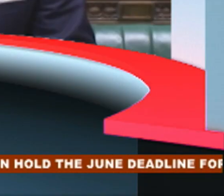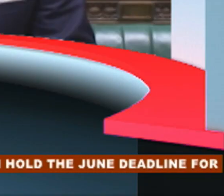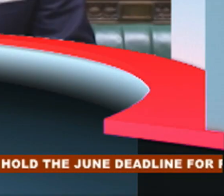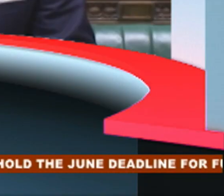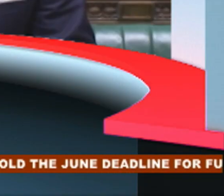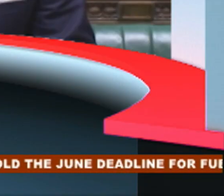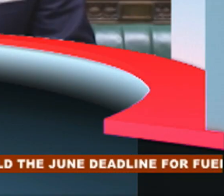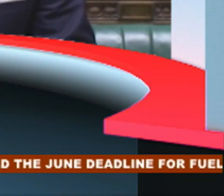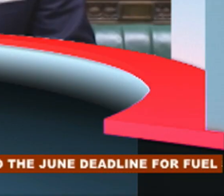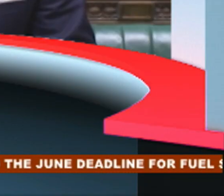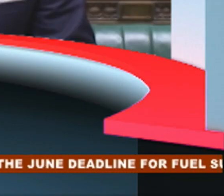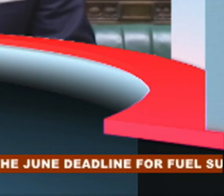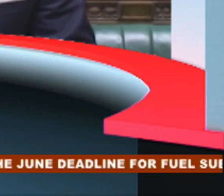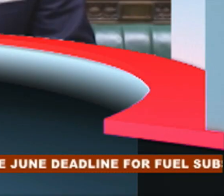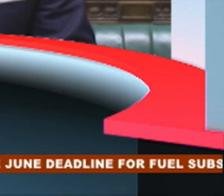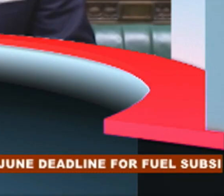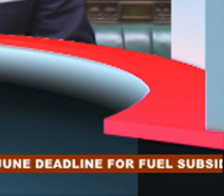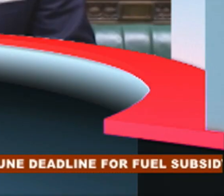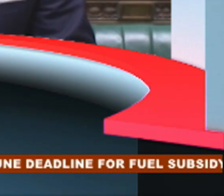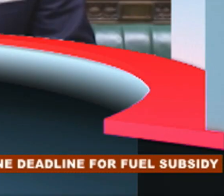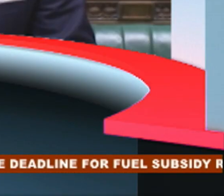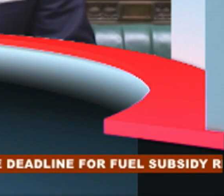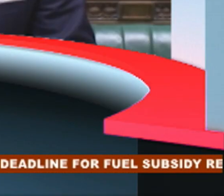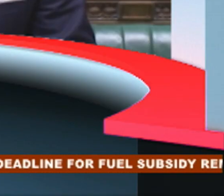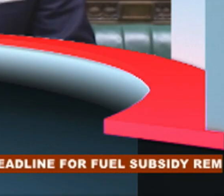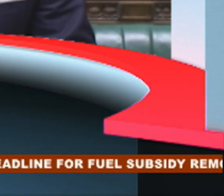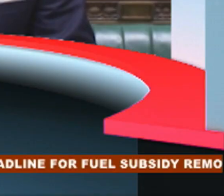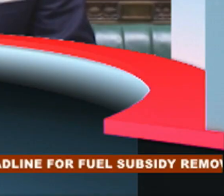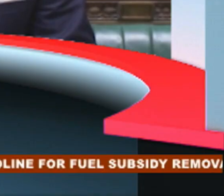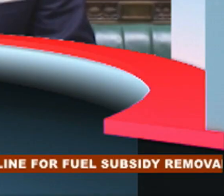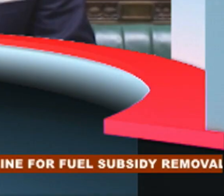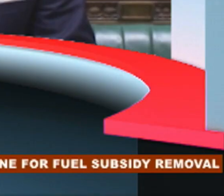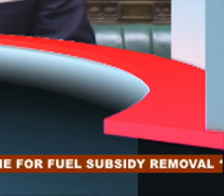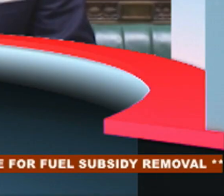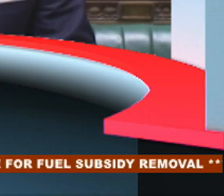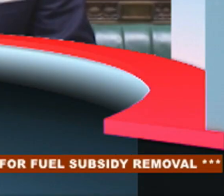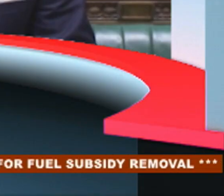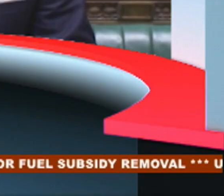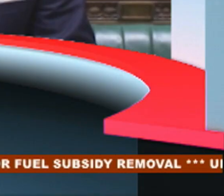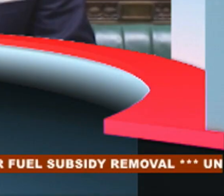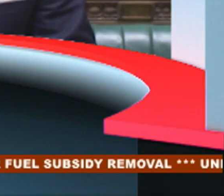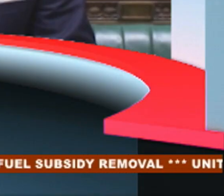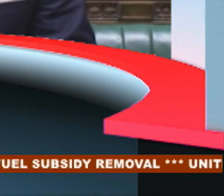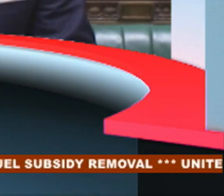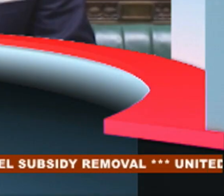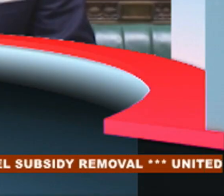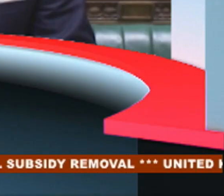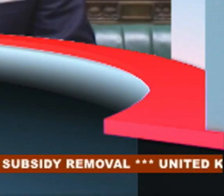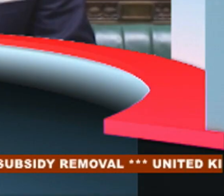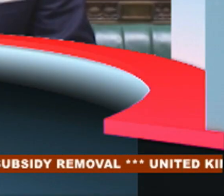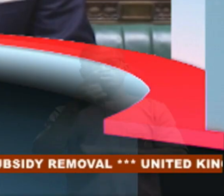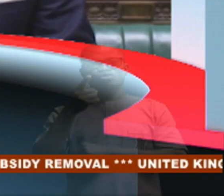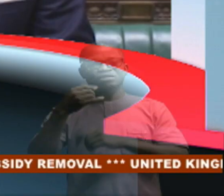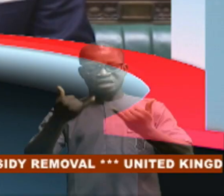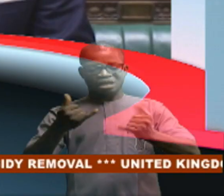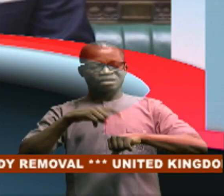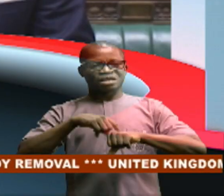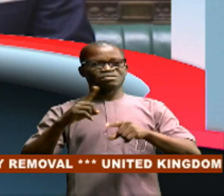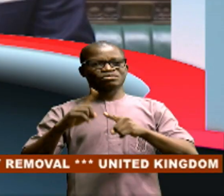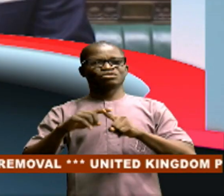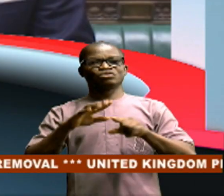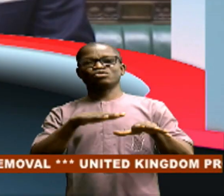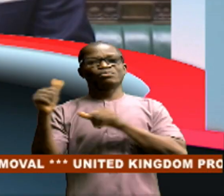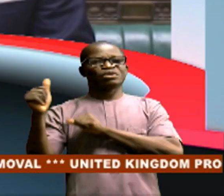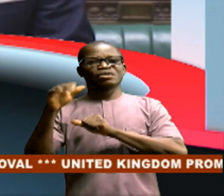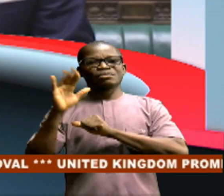Meanwhile, British nationals who want to leave Sudan have been told now is time to move by the Foreign Secretary.